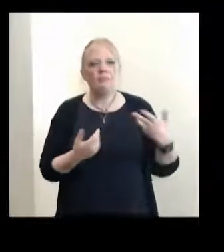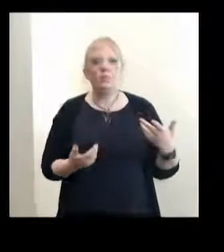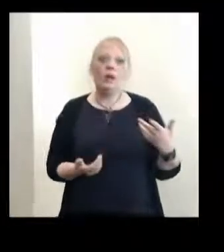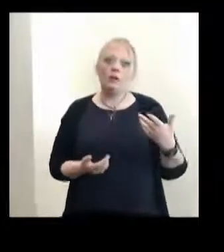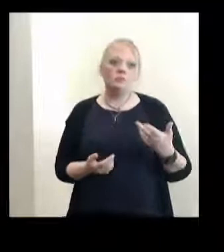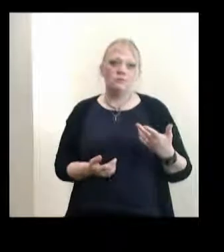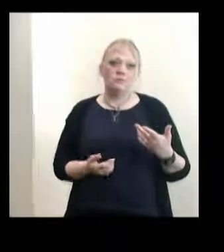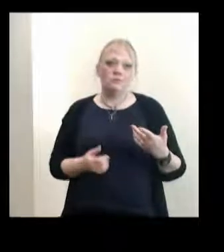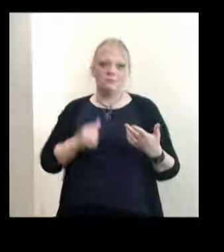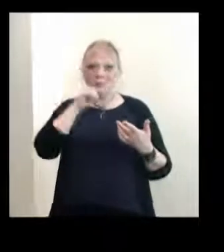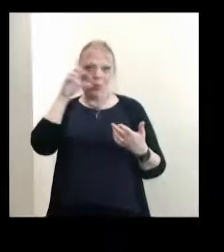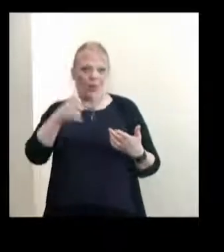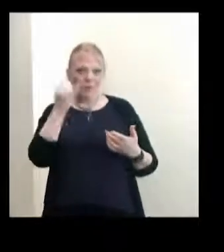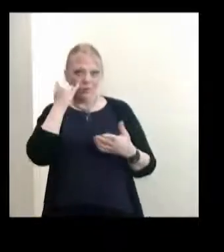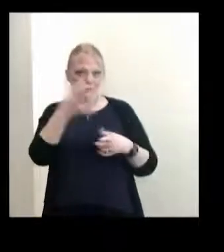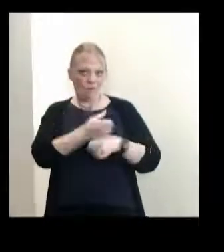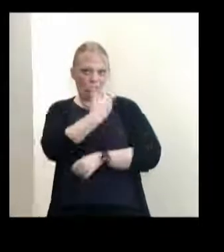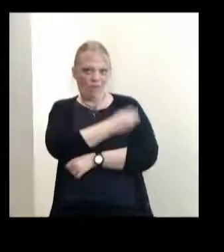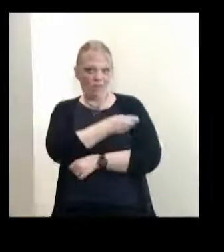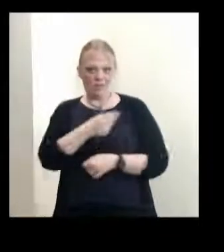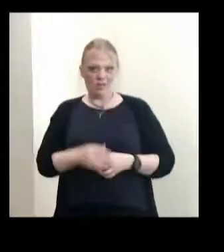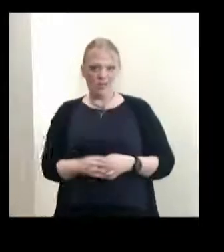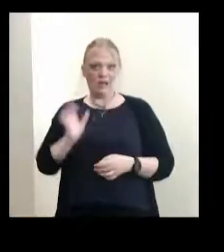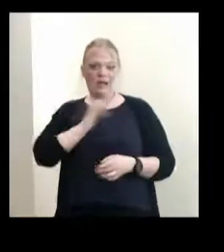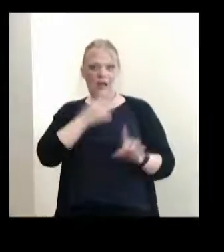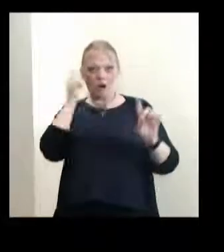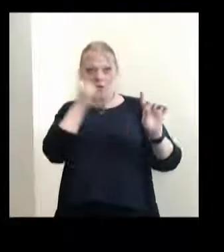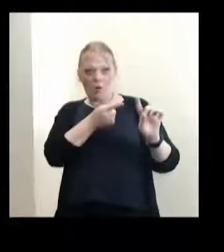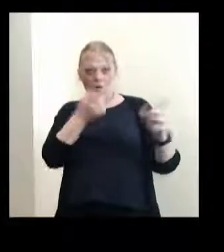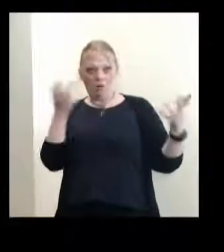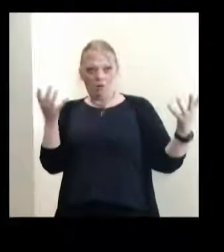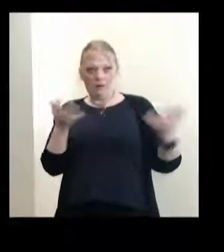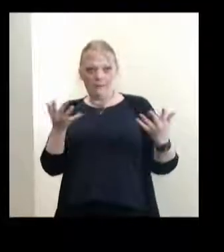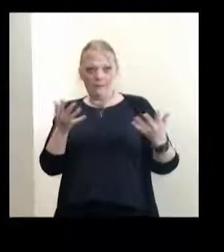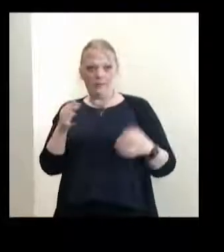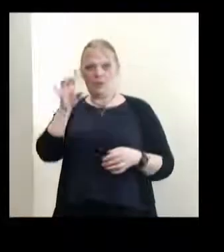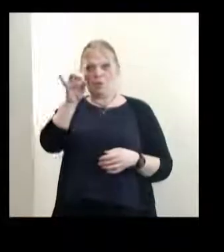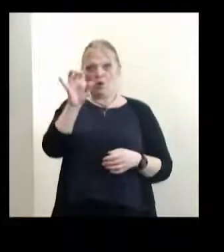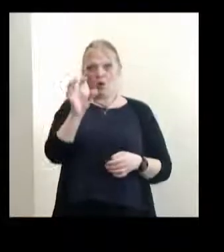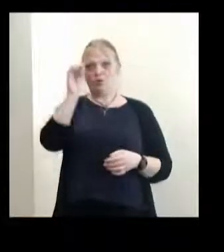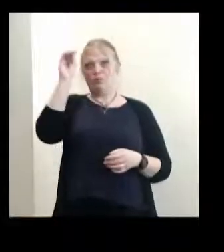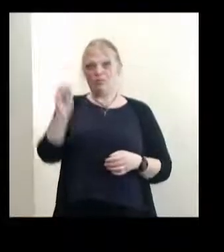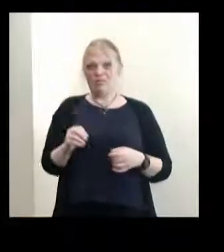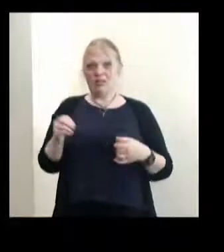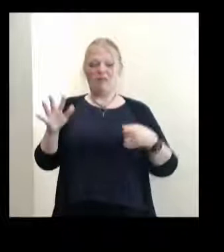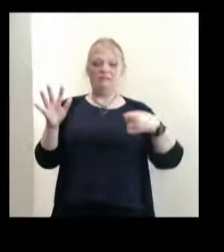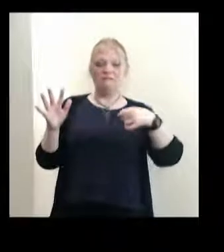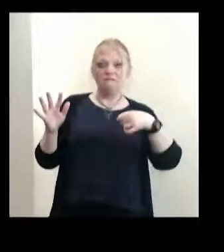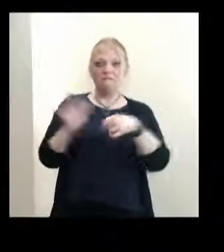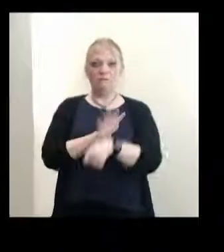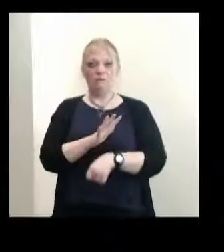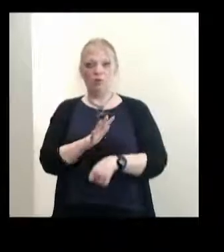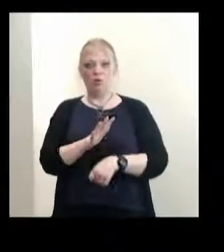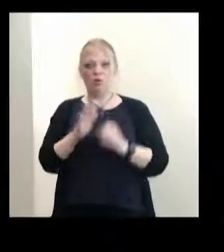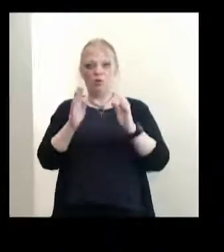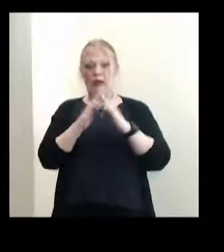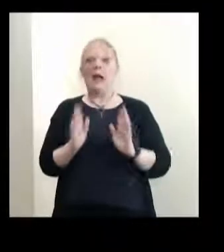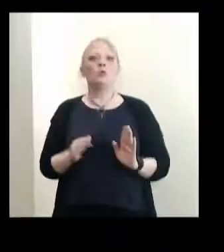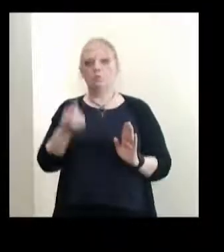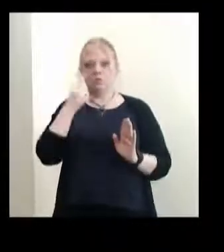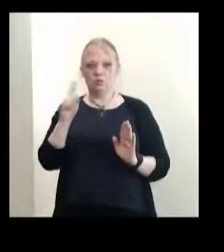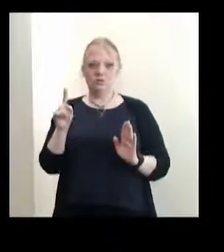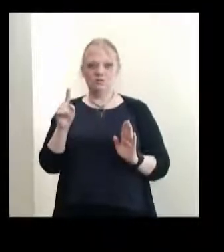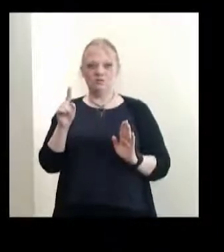you won't if you get vaccinated. Our goal is to have a 100% full house for the Bills